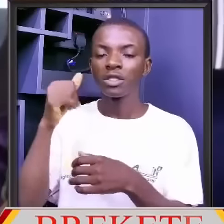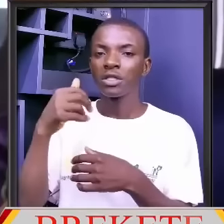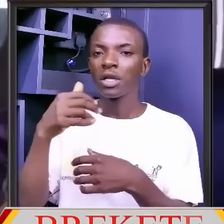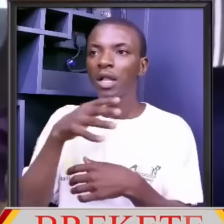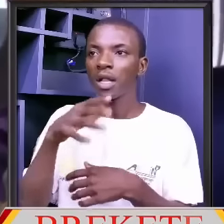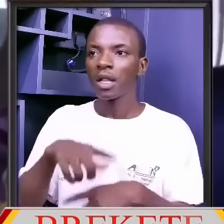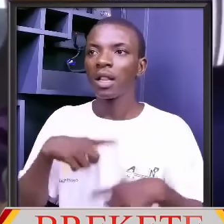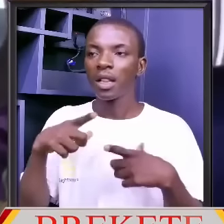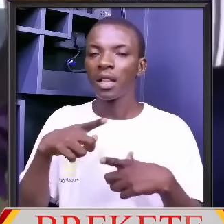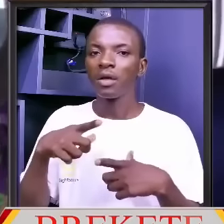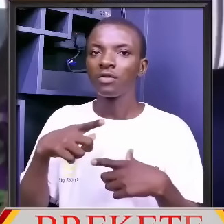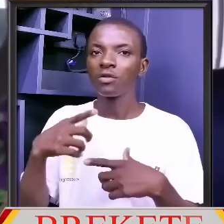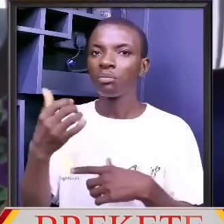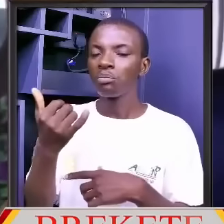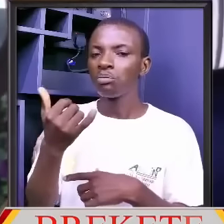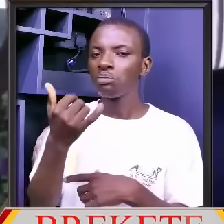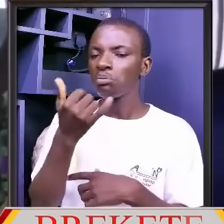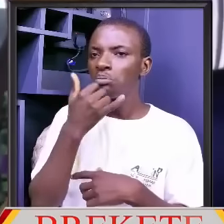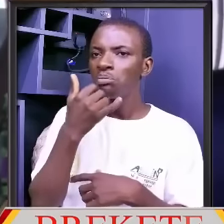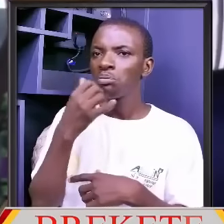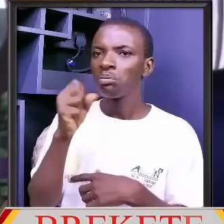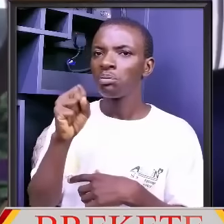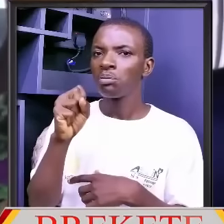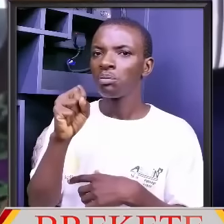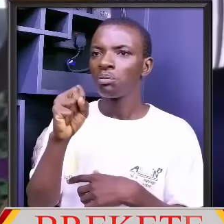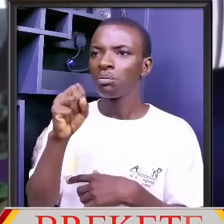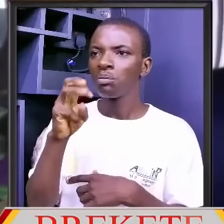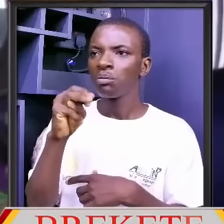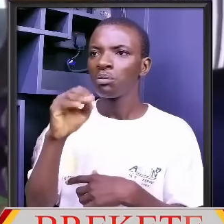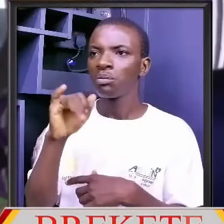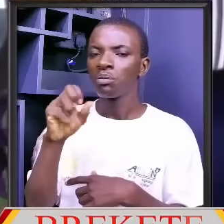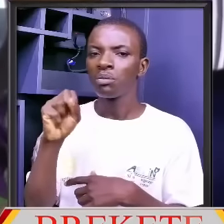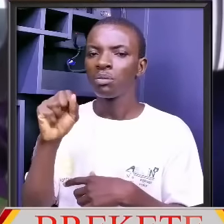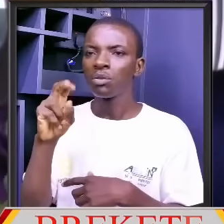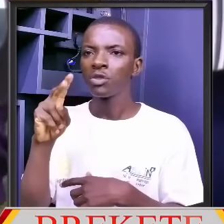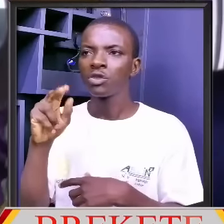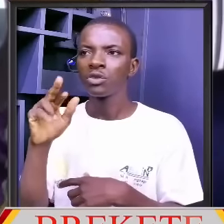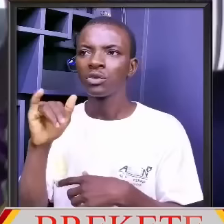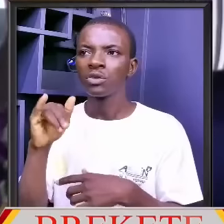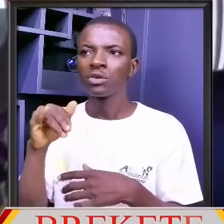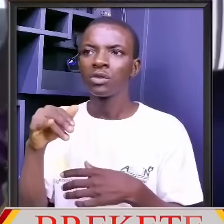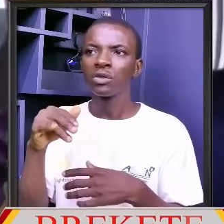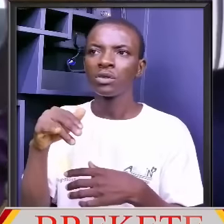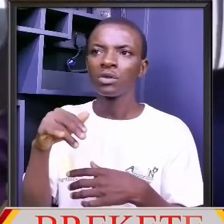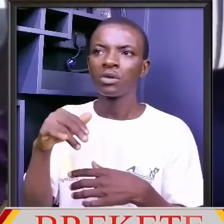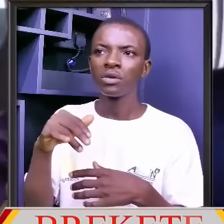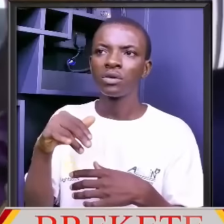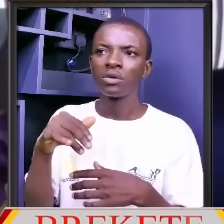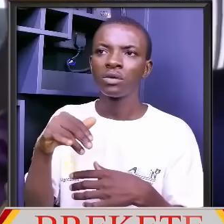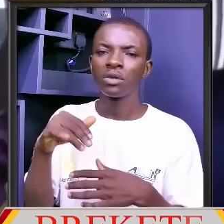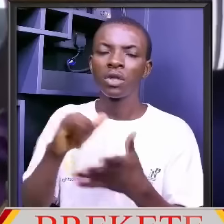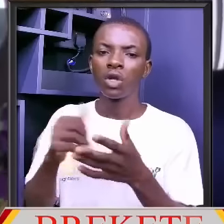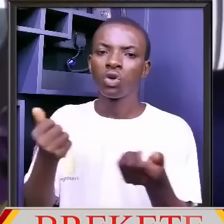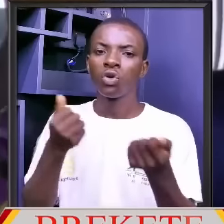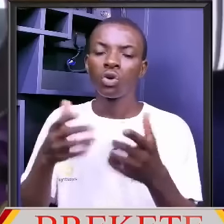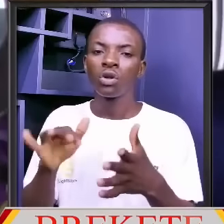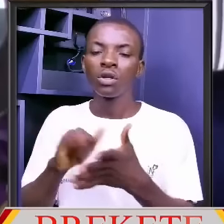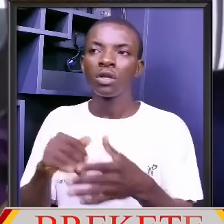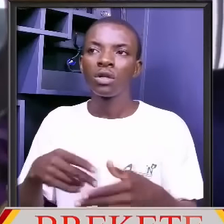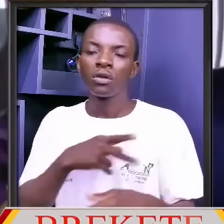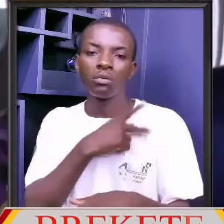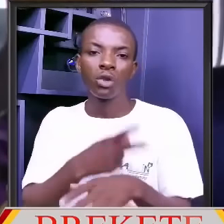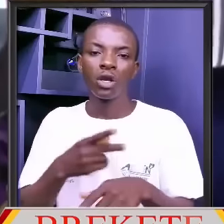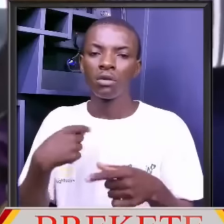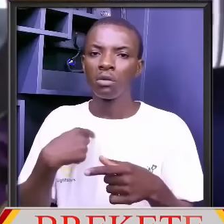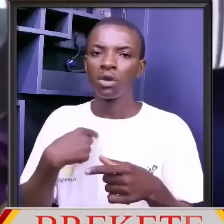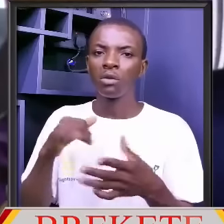Say bet na my life go miserable. Say na conductor. She na bini idea. Say conductor na go give me belle. Say if they give